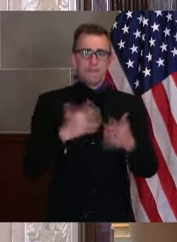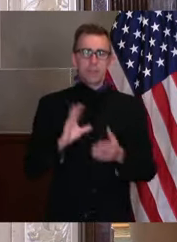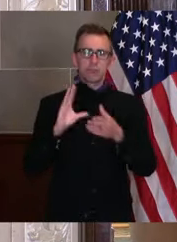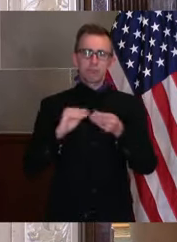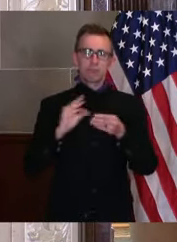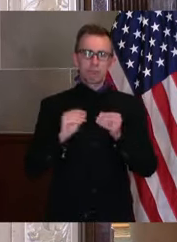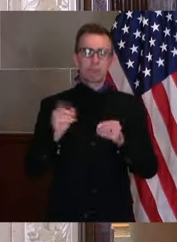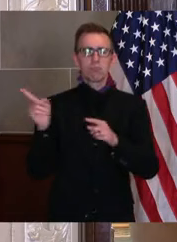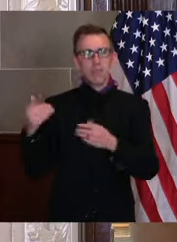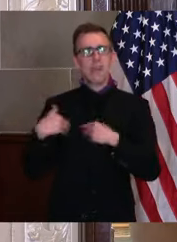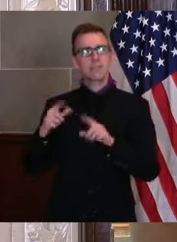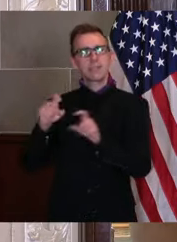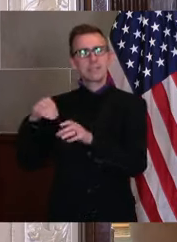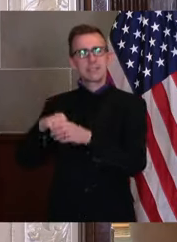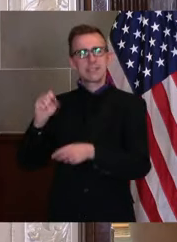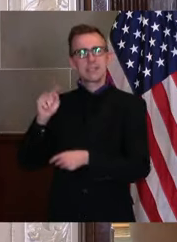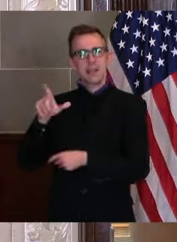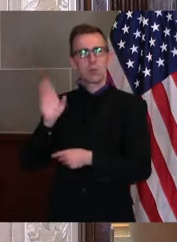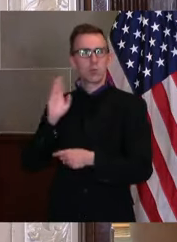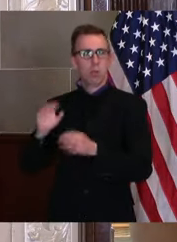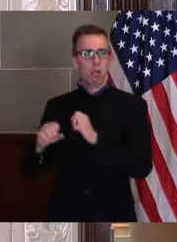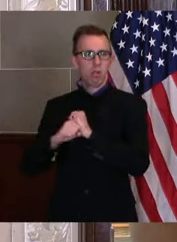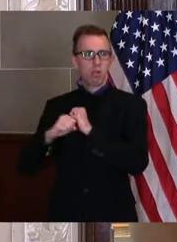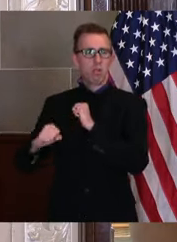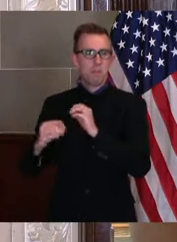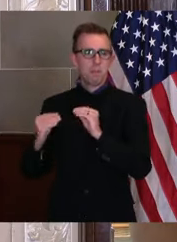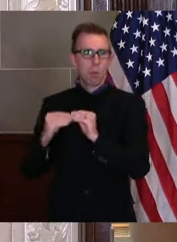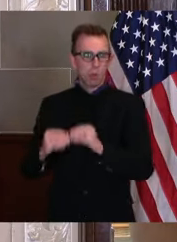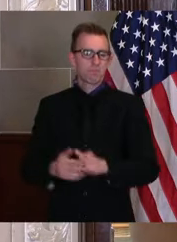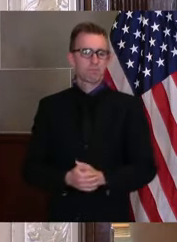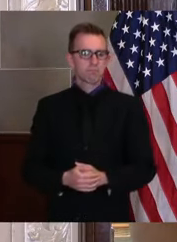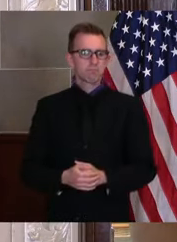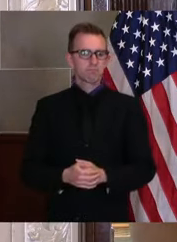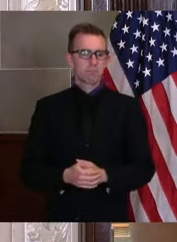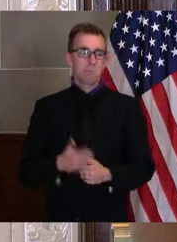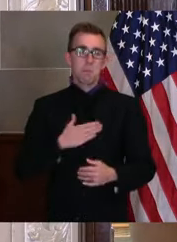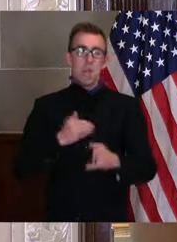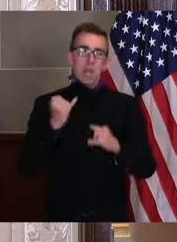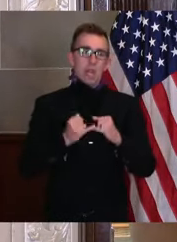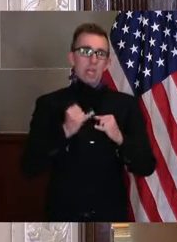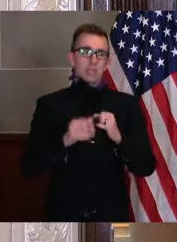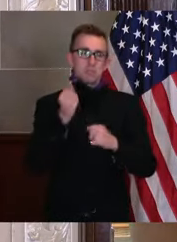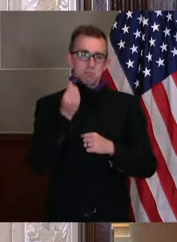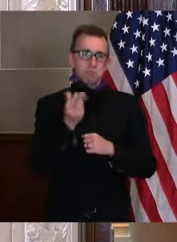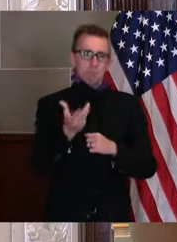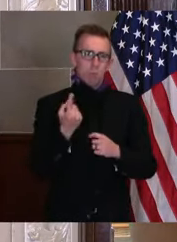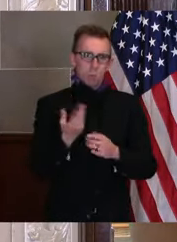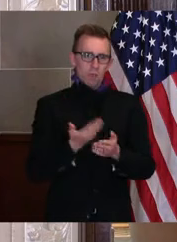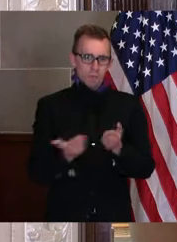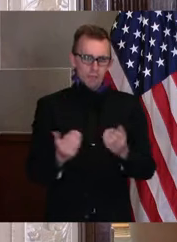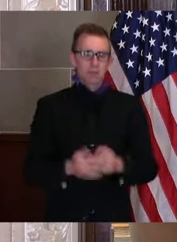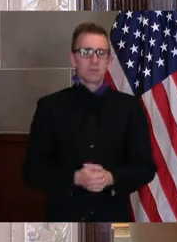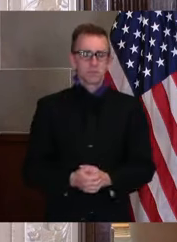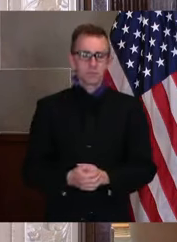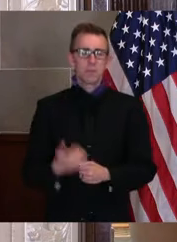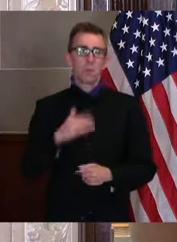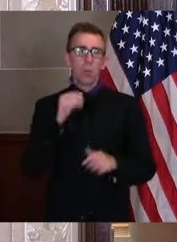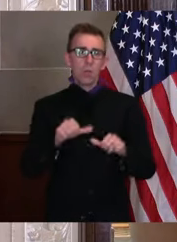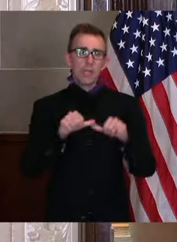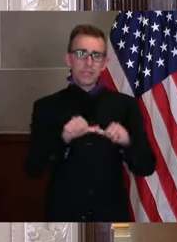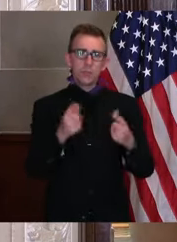some testing they did in St. Louis. Again, I just want to say this and kind of wrapping up. The one thing that we are going to continue to